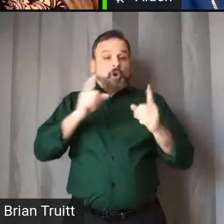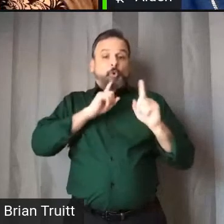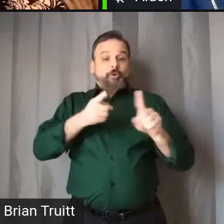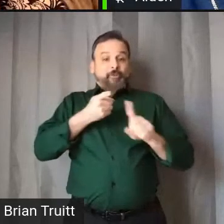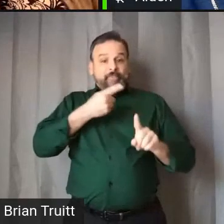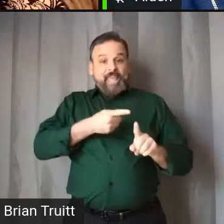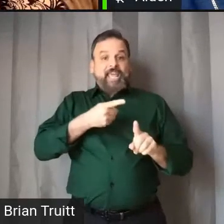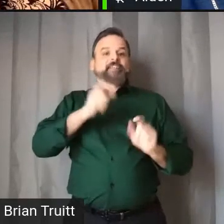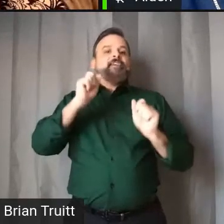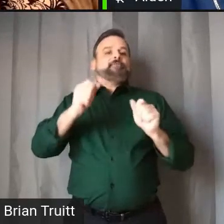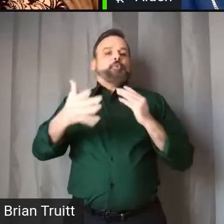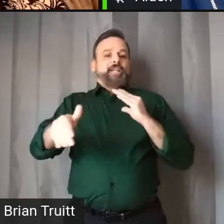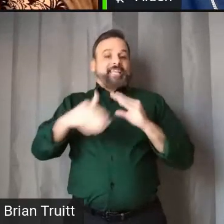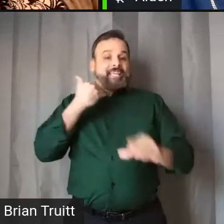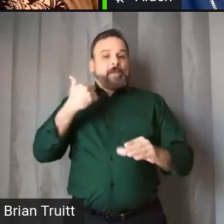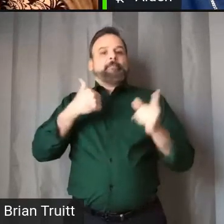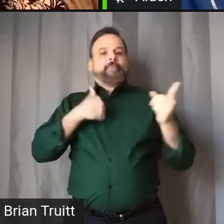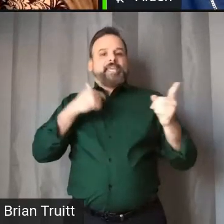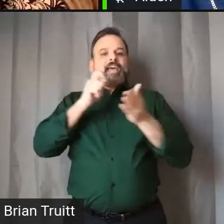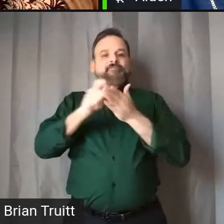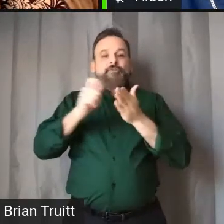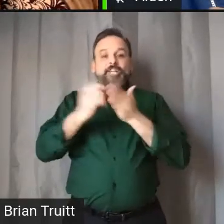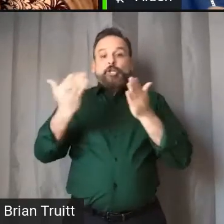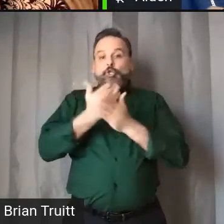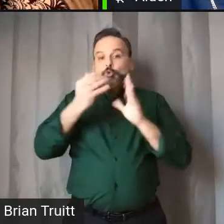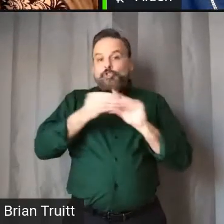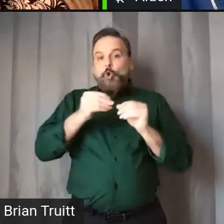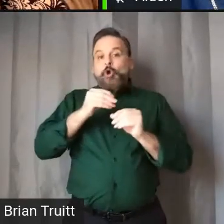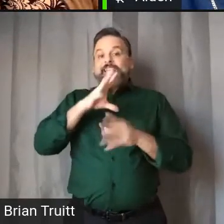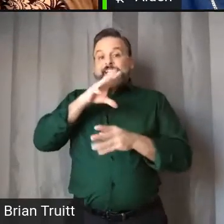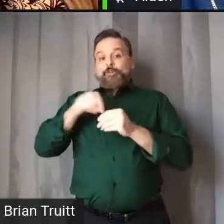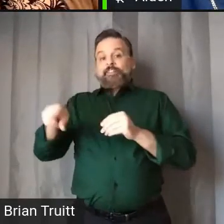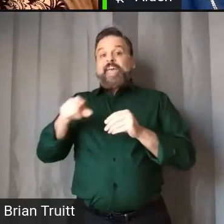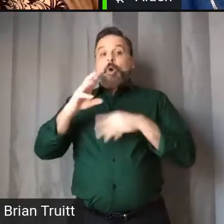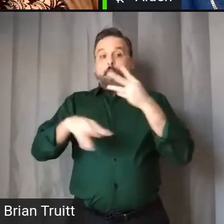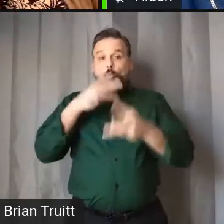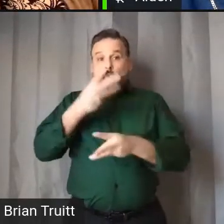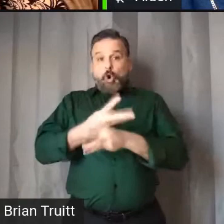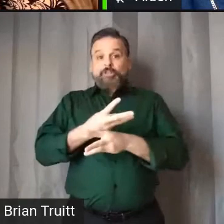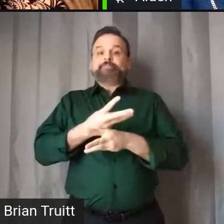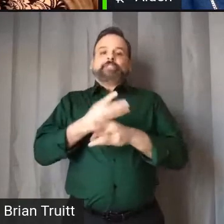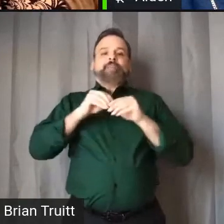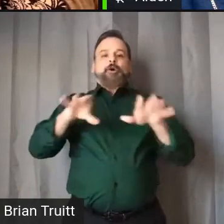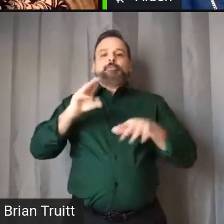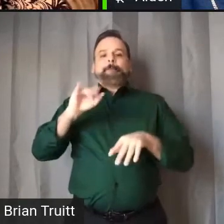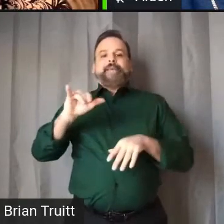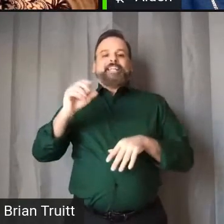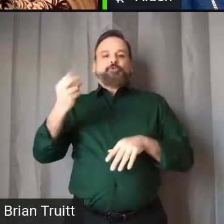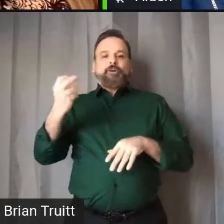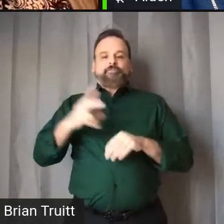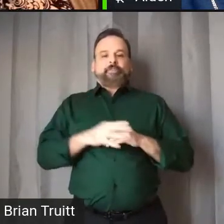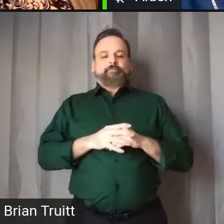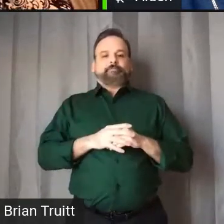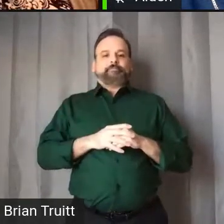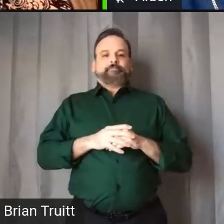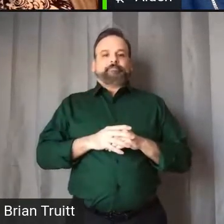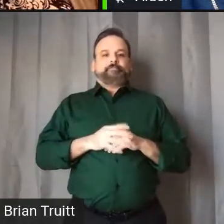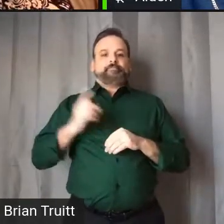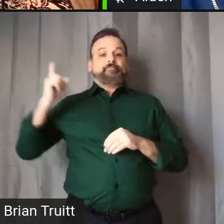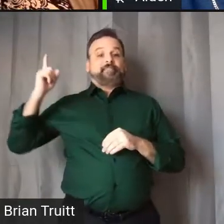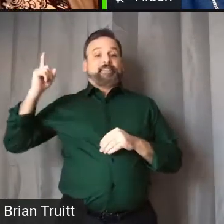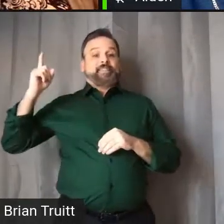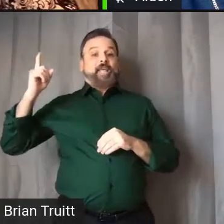want to email me a receipt, I've written the new story set in this world. But yeah, out May 12th. Thank you. All right. And